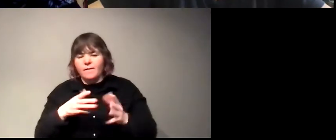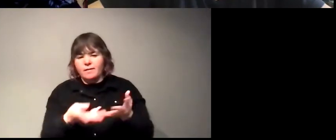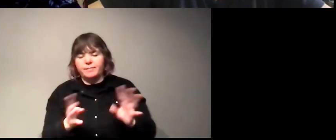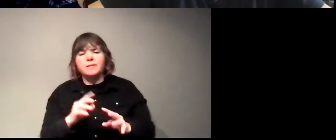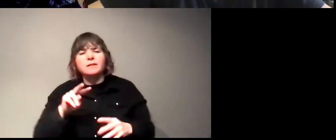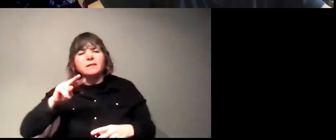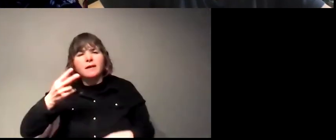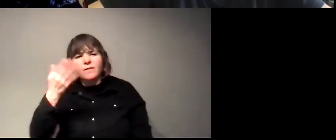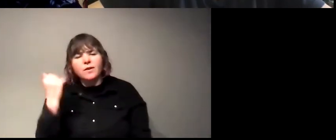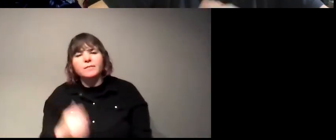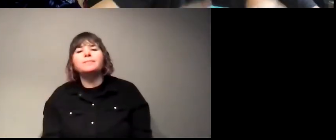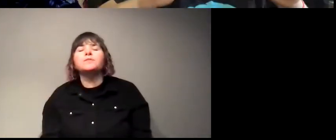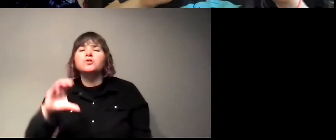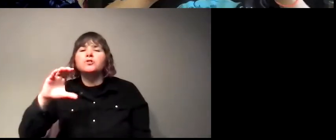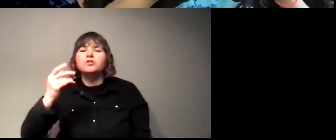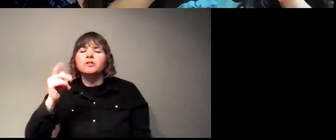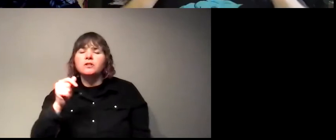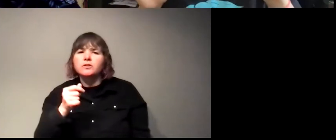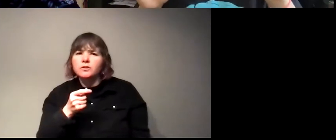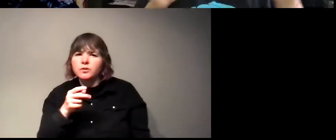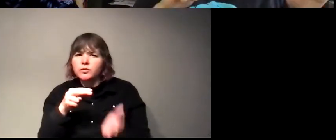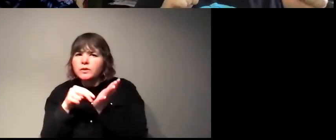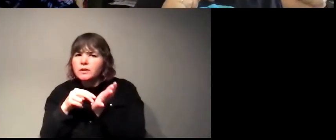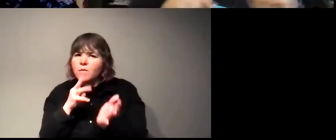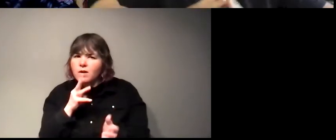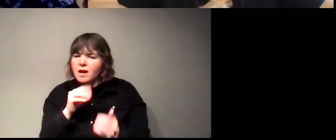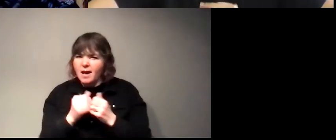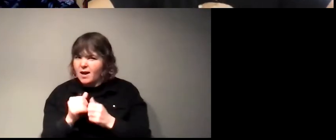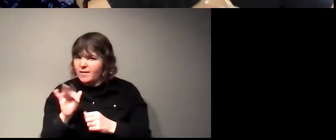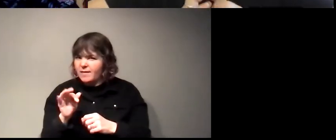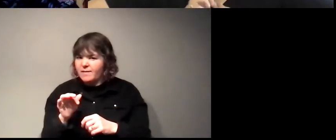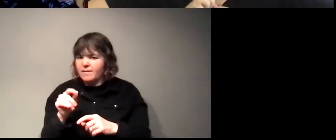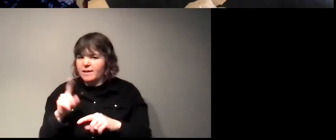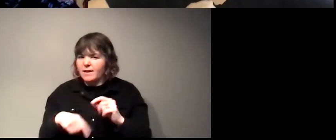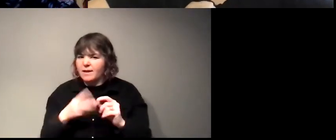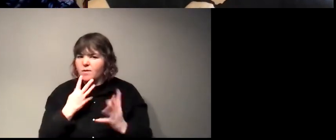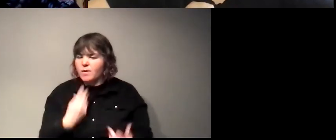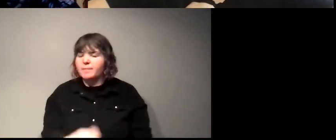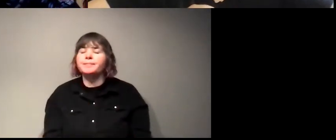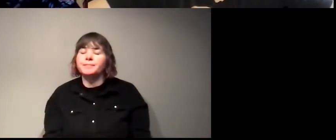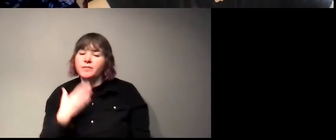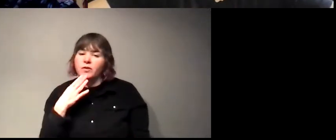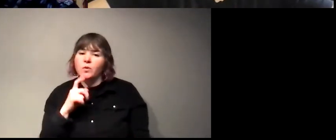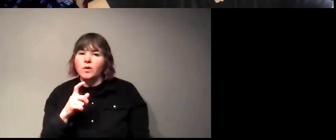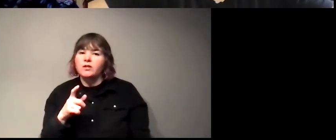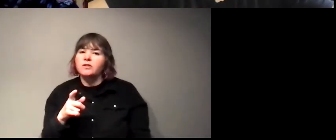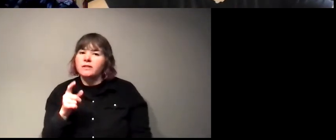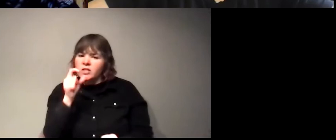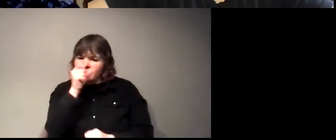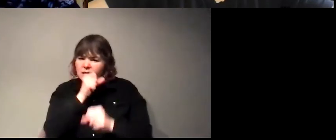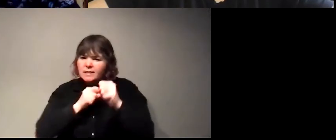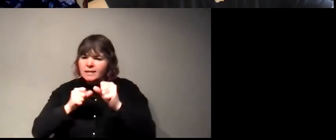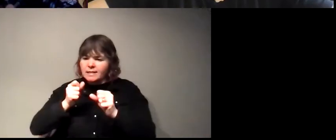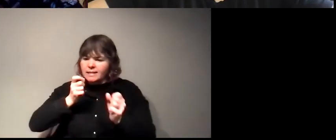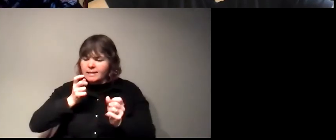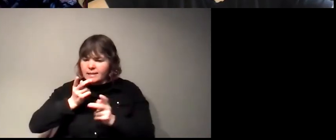second question? Chinchillas drinking water? How do they drink if they can't get wet? Yeah, great question. They have to do it very strategically.